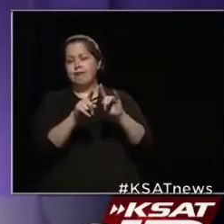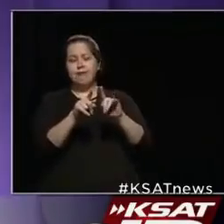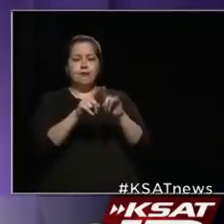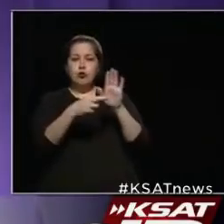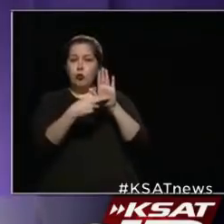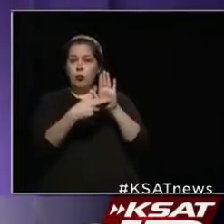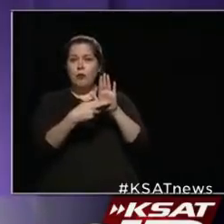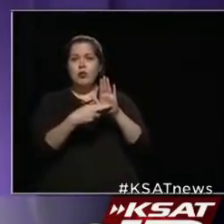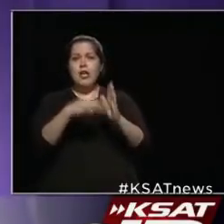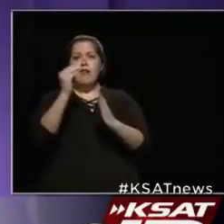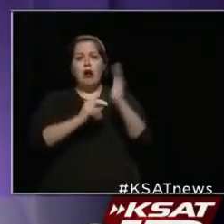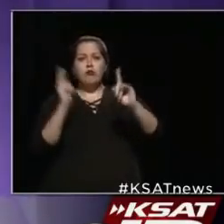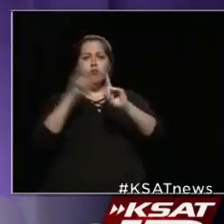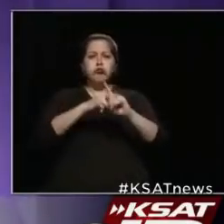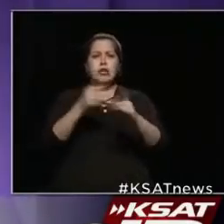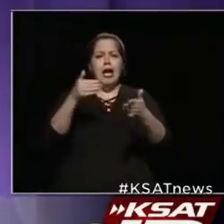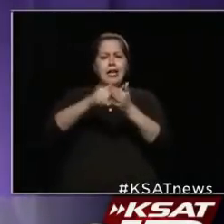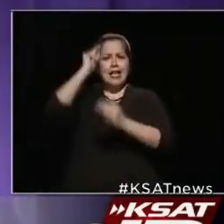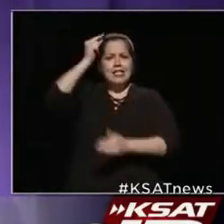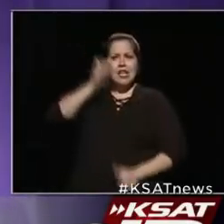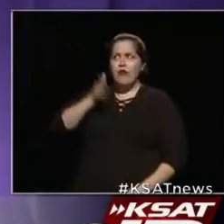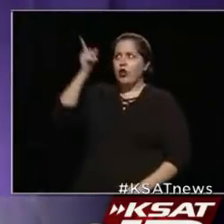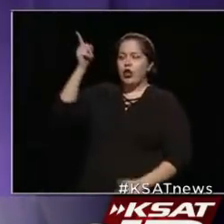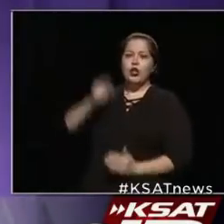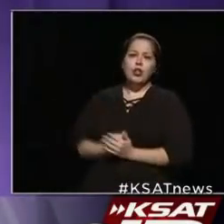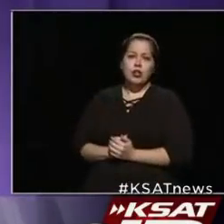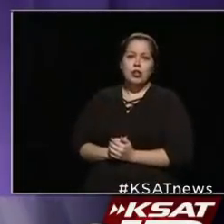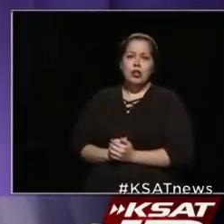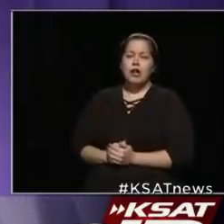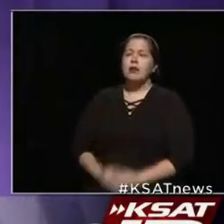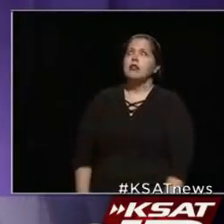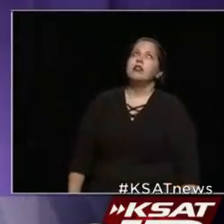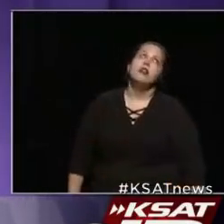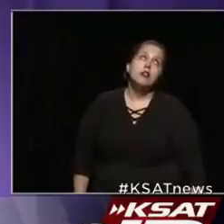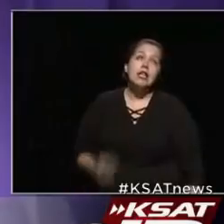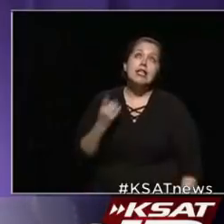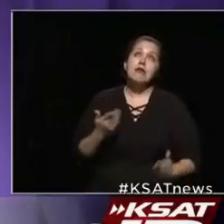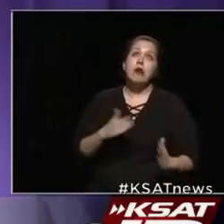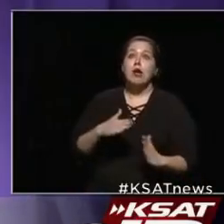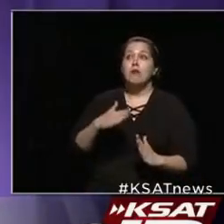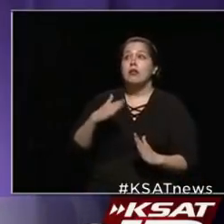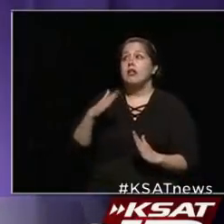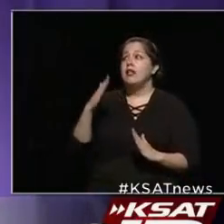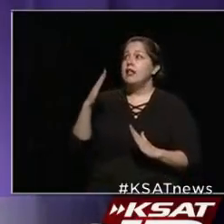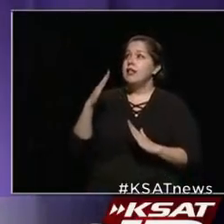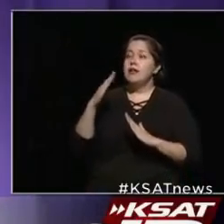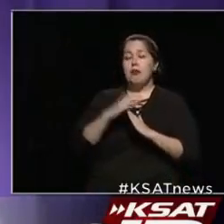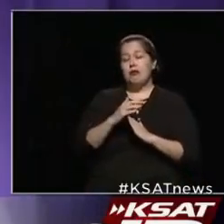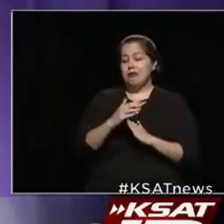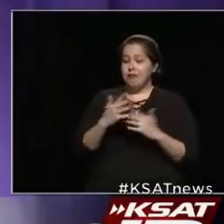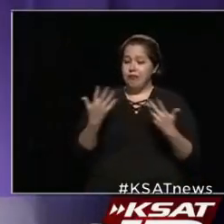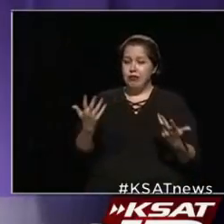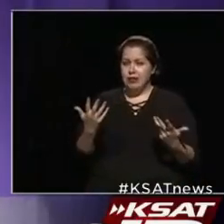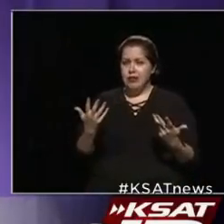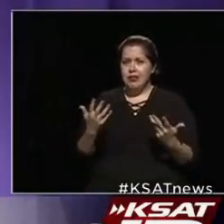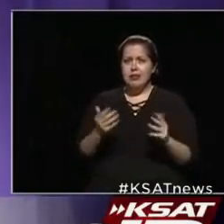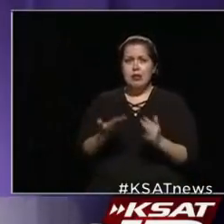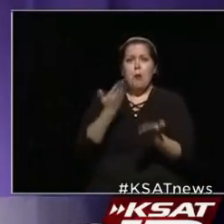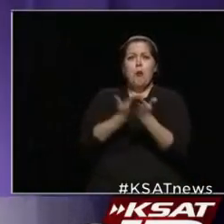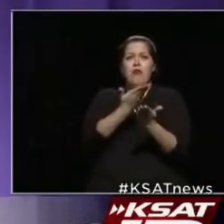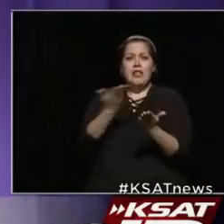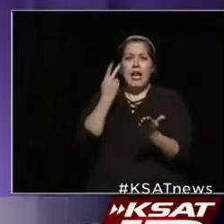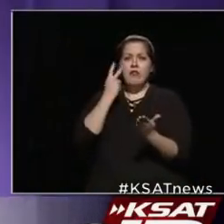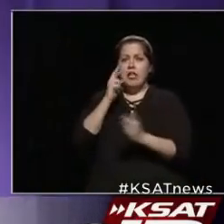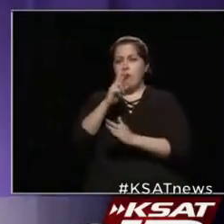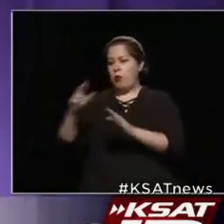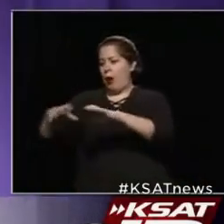filed a lawsuit against Governor Abbott. I mean, this is probably the most stinking thing I've seen so far coming out of the right wing of